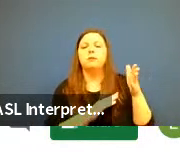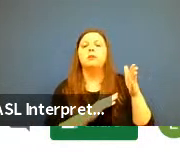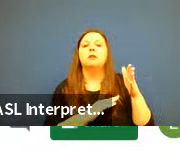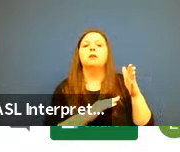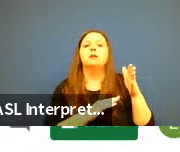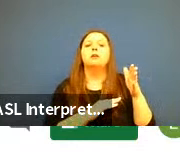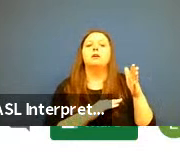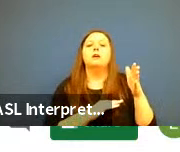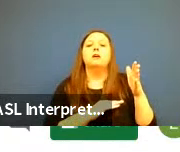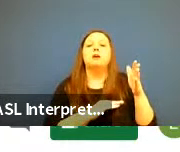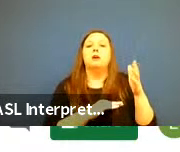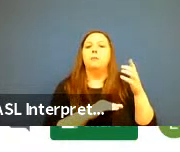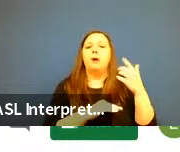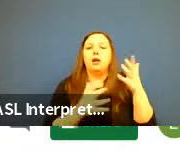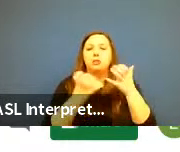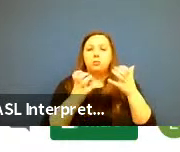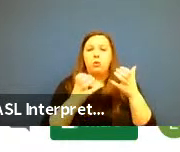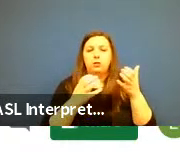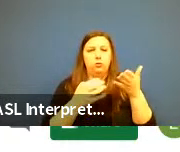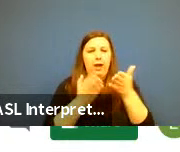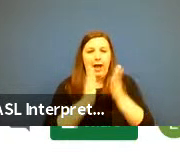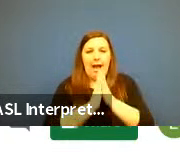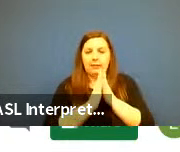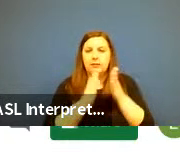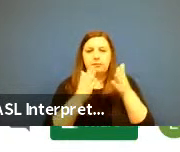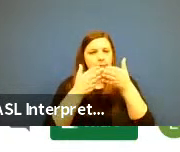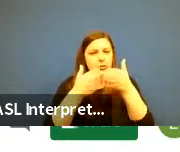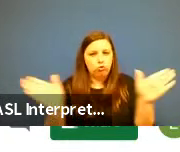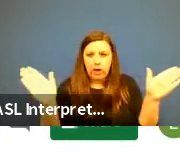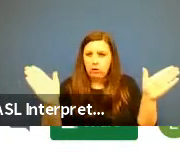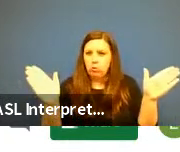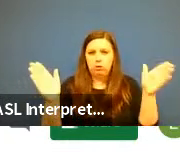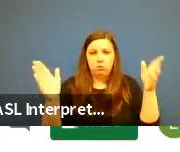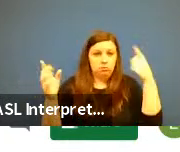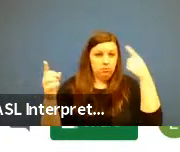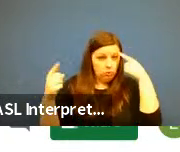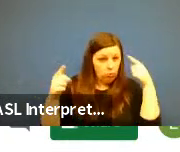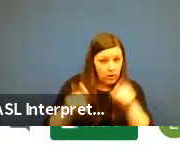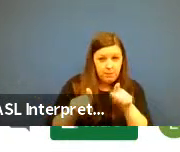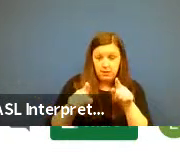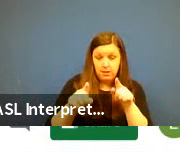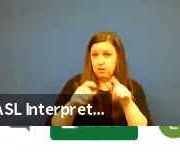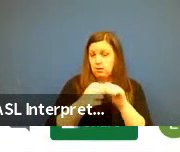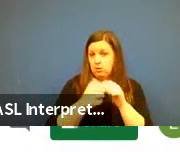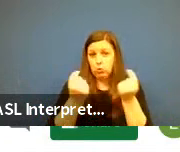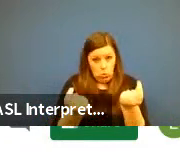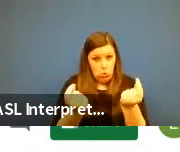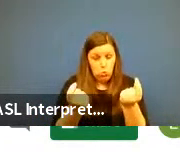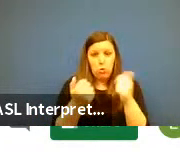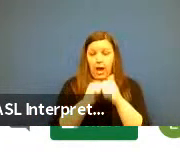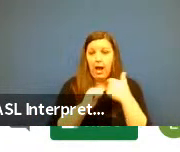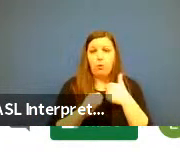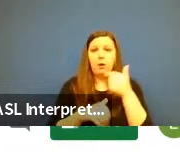of how we move forward. Mr. Barlament, is Mr. Barlament still on the call, Dr. Thomas?